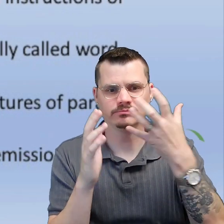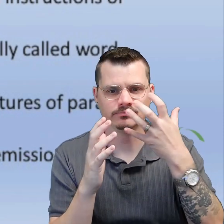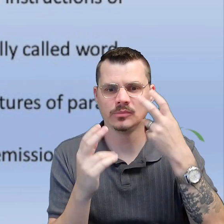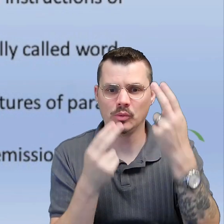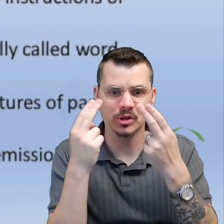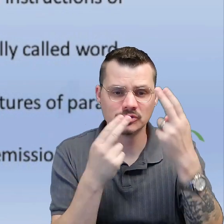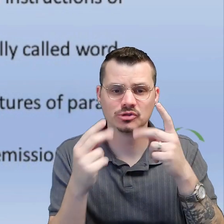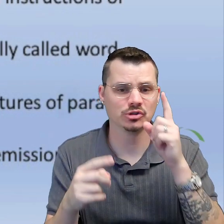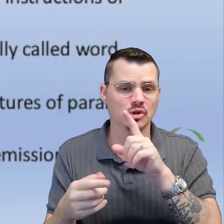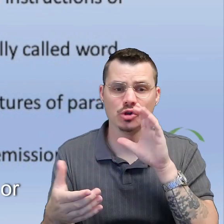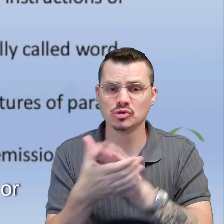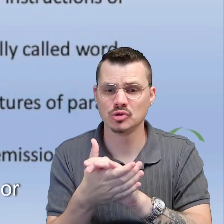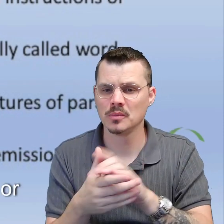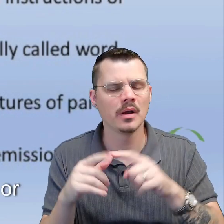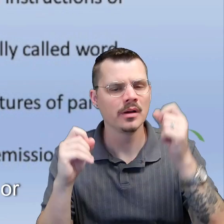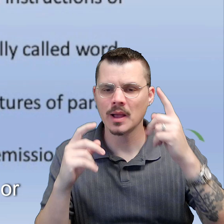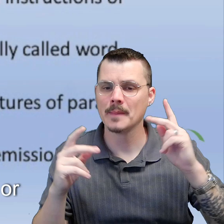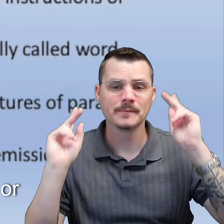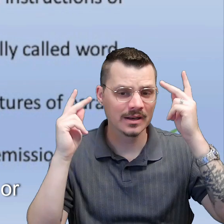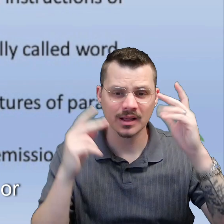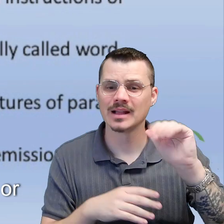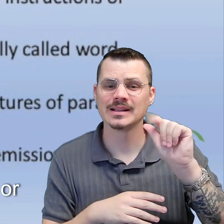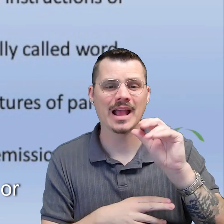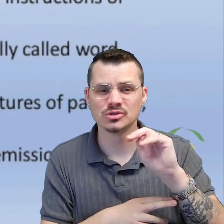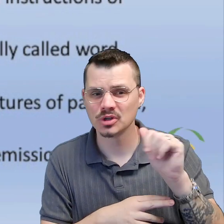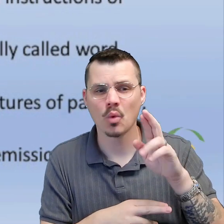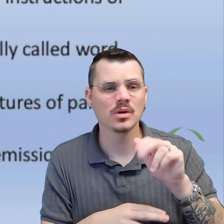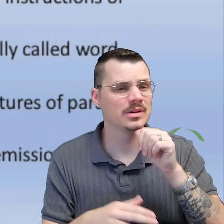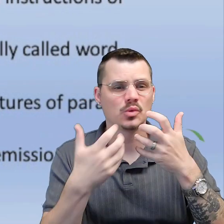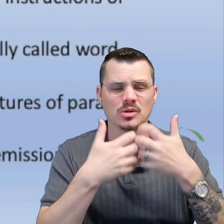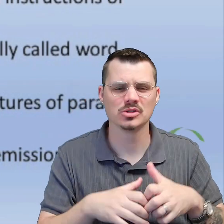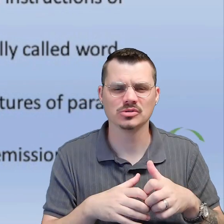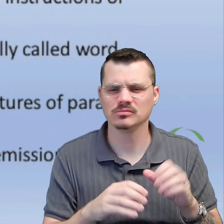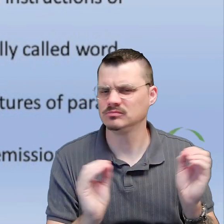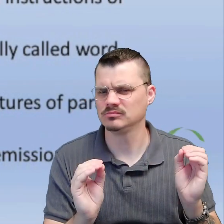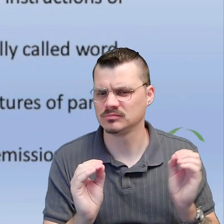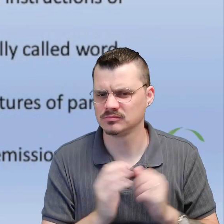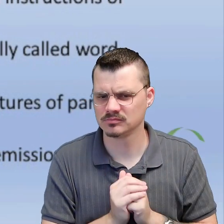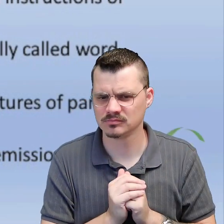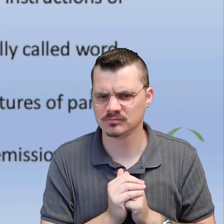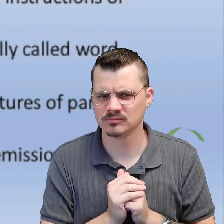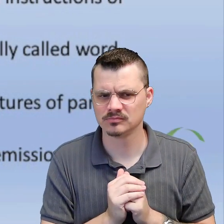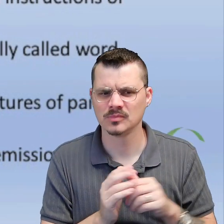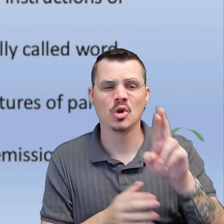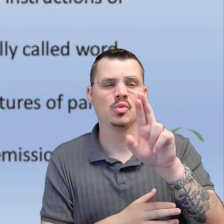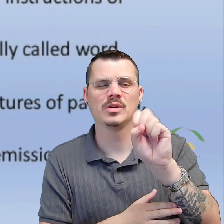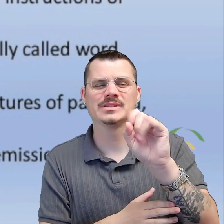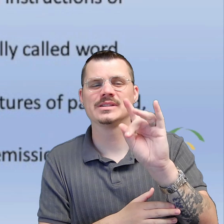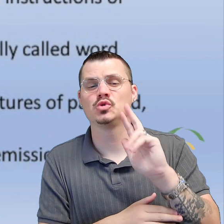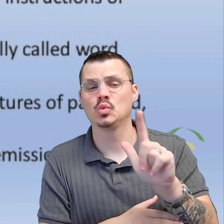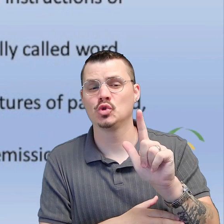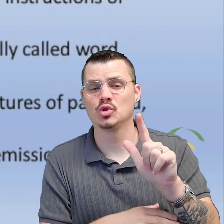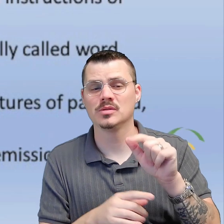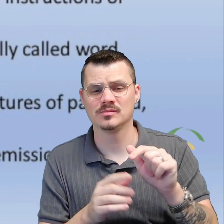hallucinations and delusions, but without the paranoia, catatonia, or disorganization. And residual